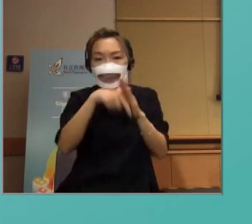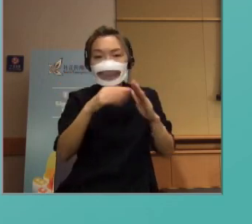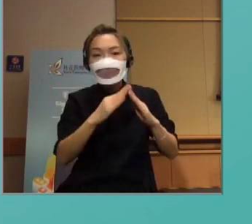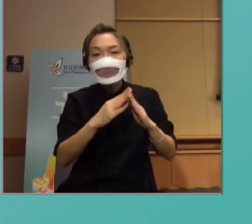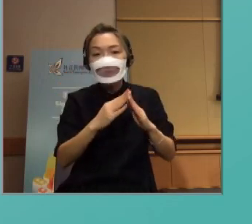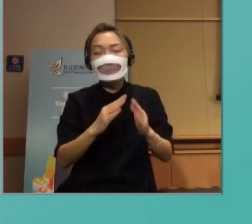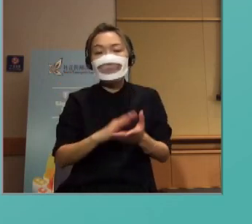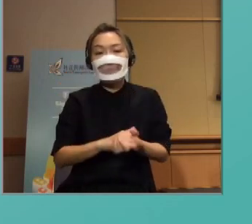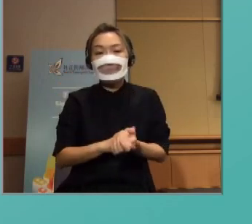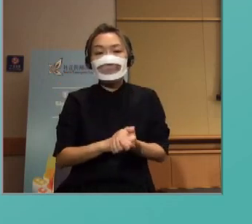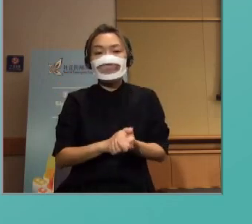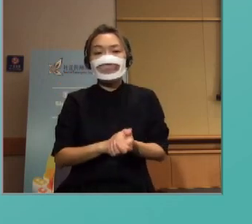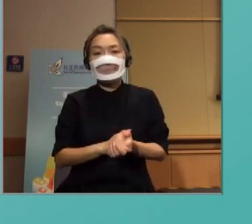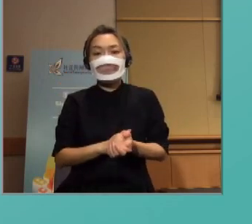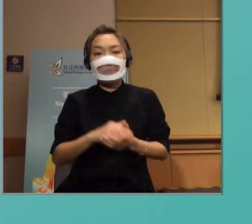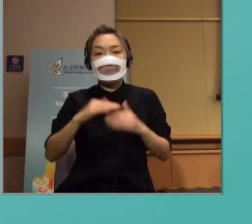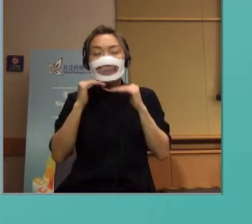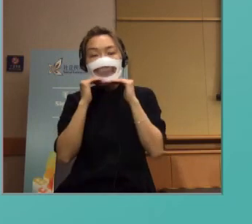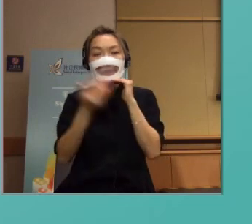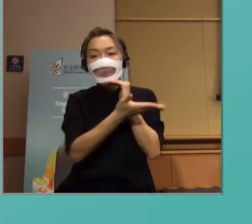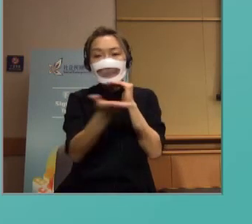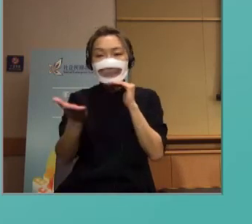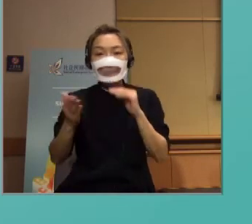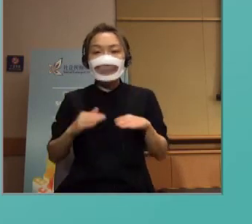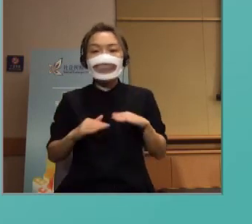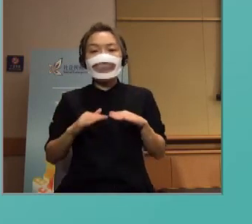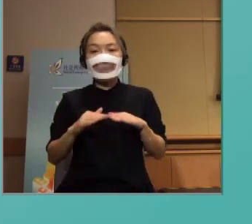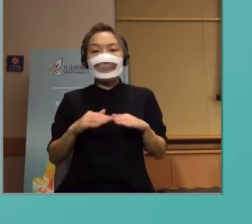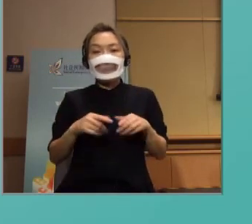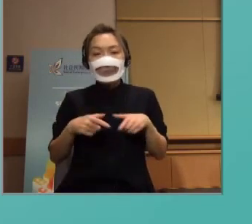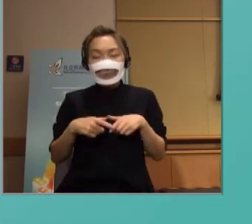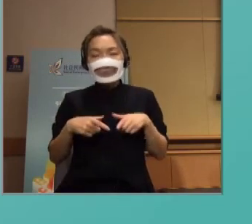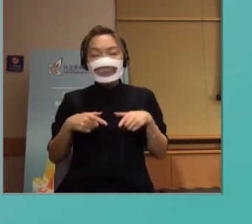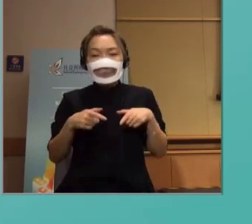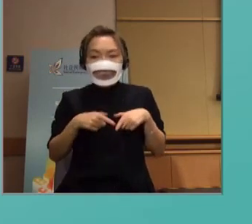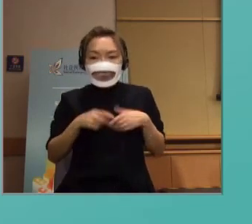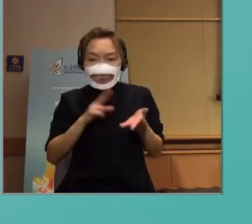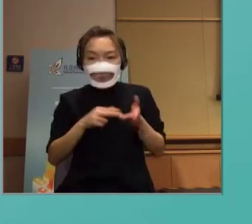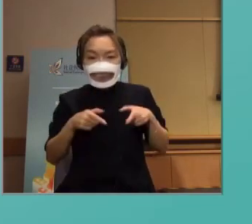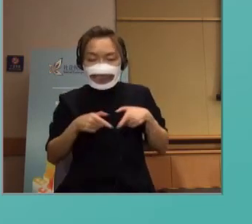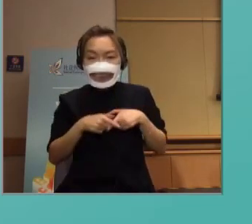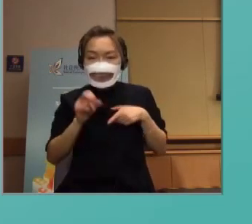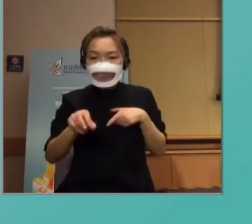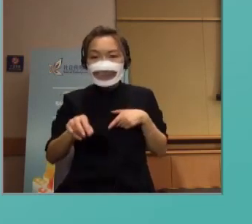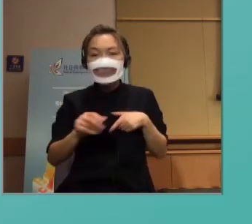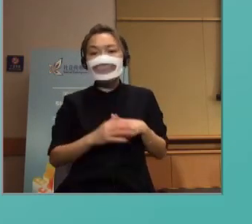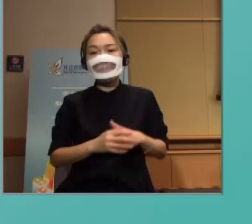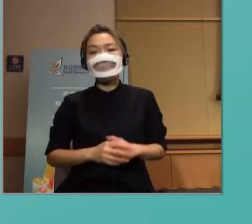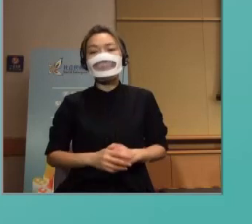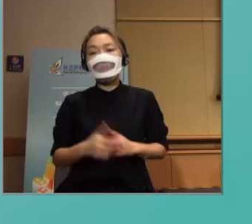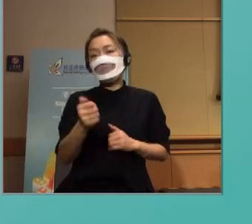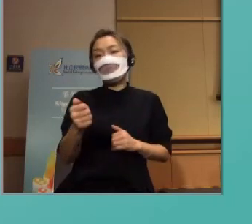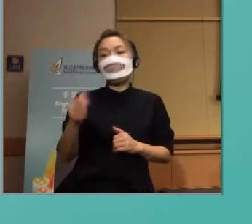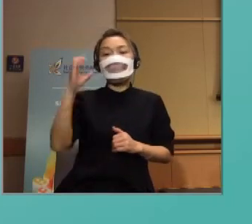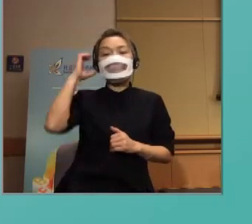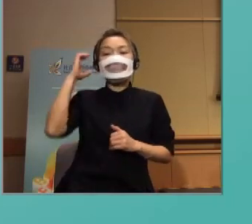hard. Hello, Hanjin. Thank you so much for great sharing. And then I'll pass on the stage to our speaker